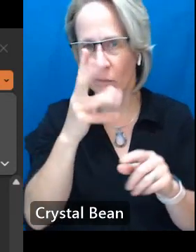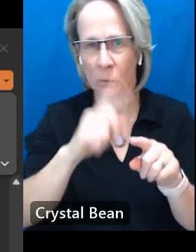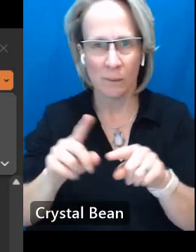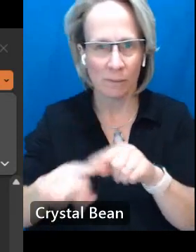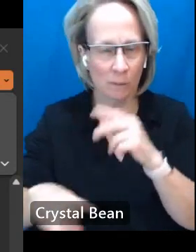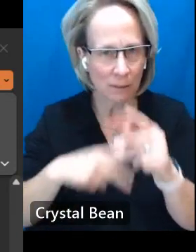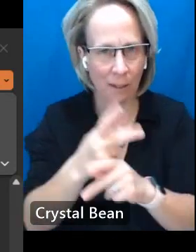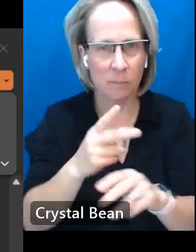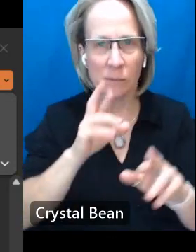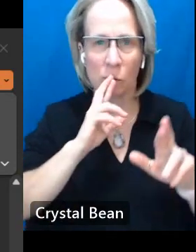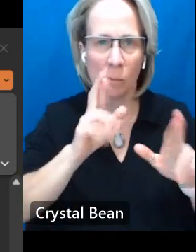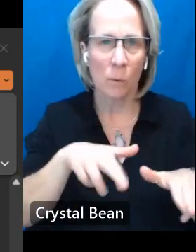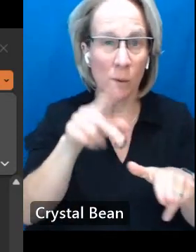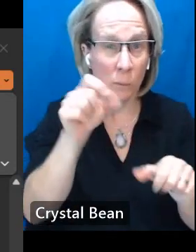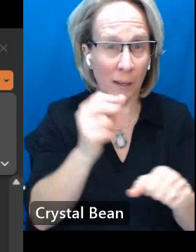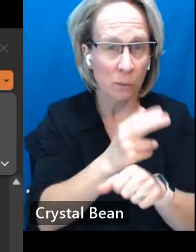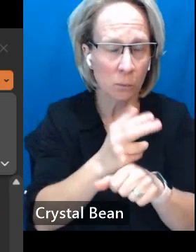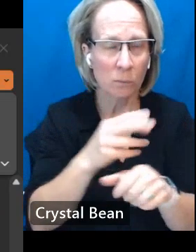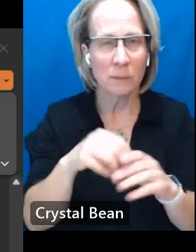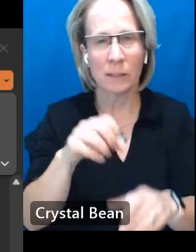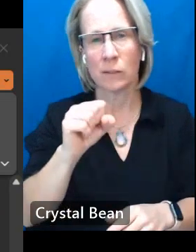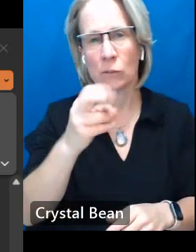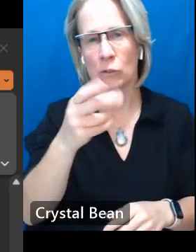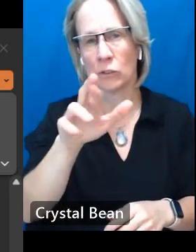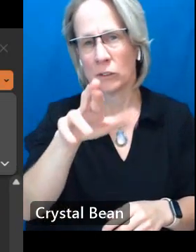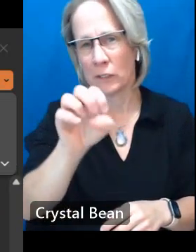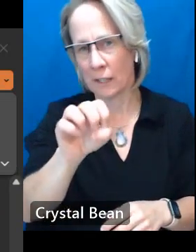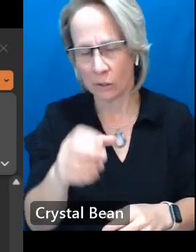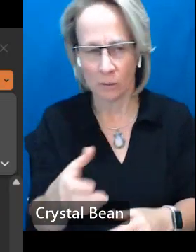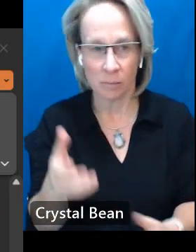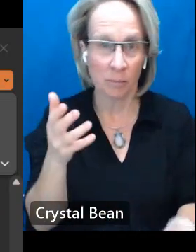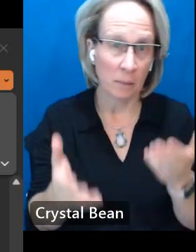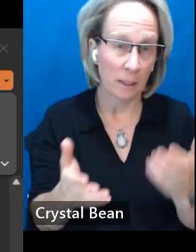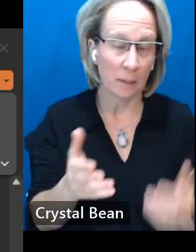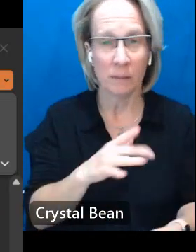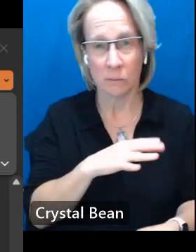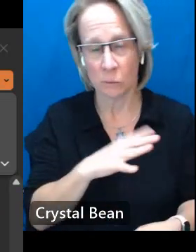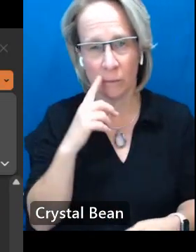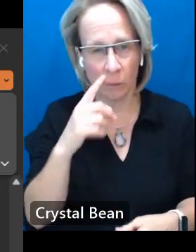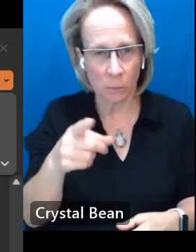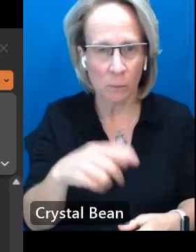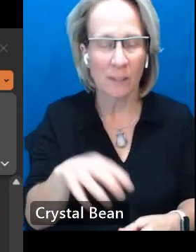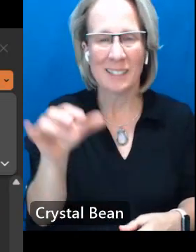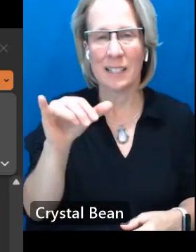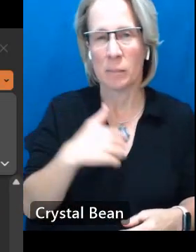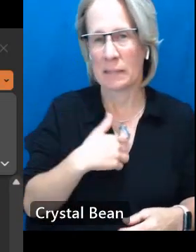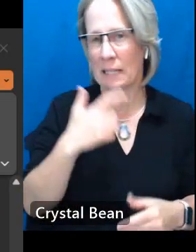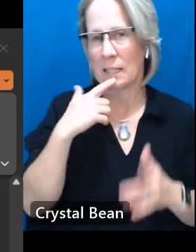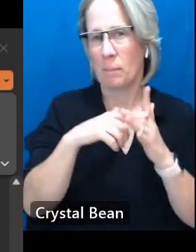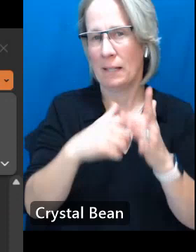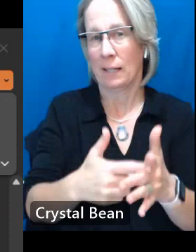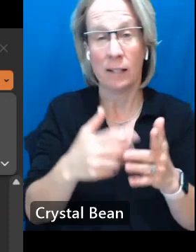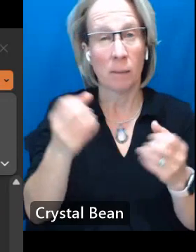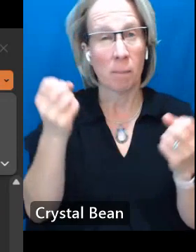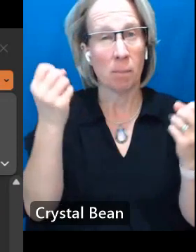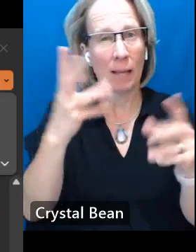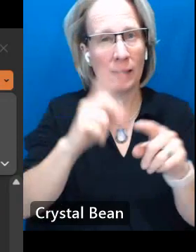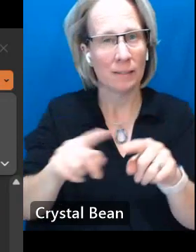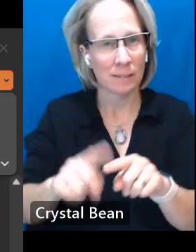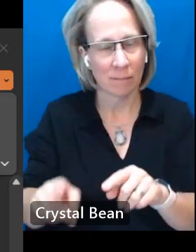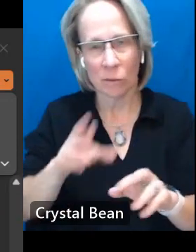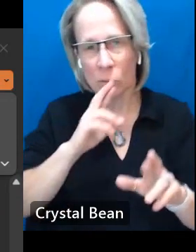you can use and share that might be useful to you. And again, like I said at the beginning, there's many different reports and inquiries and